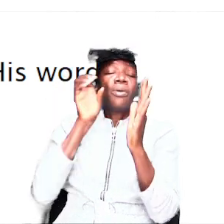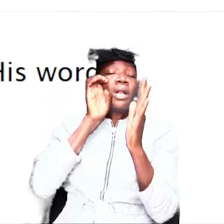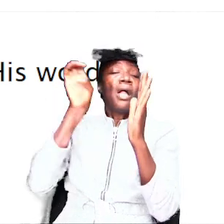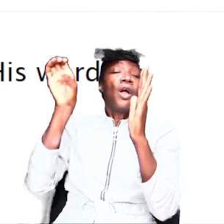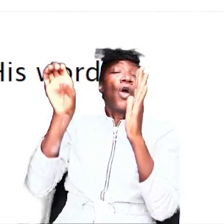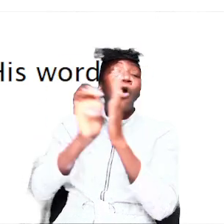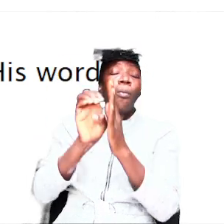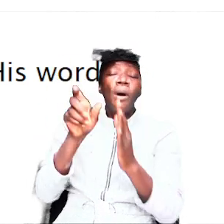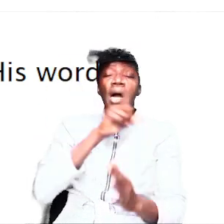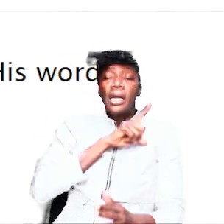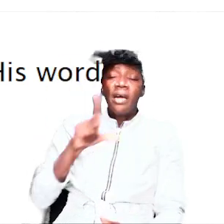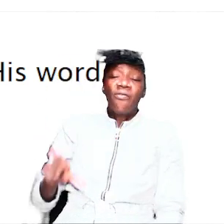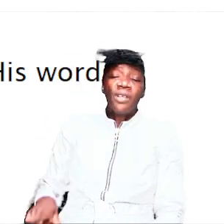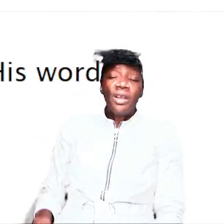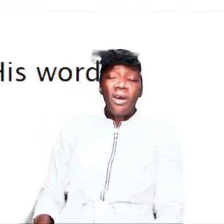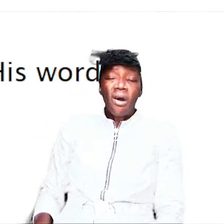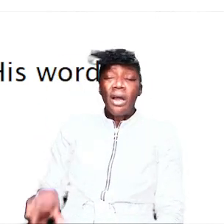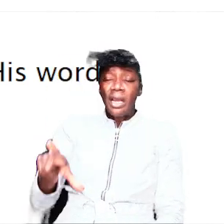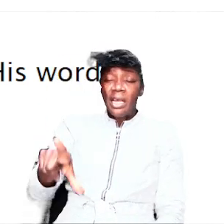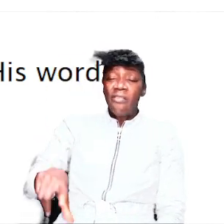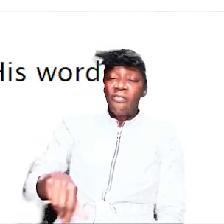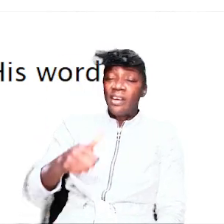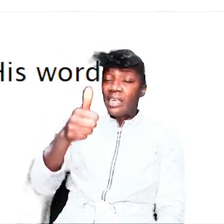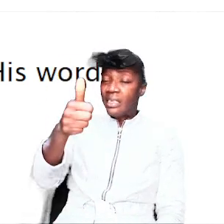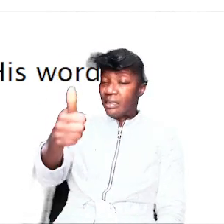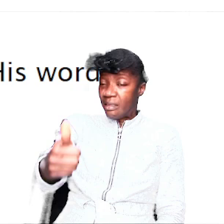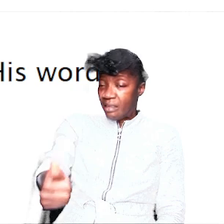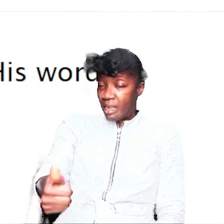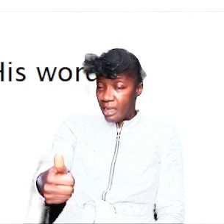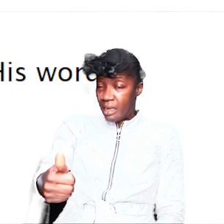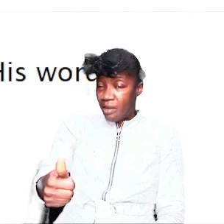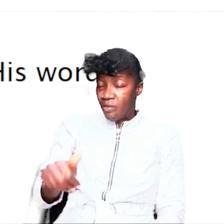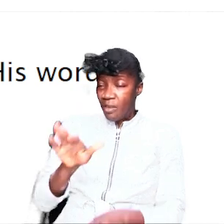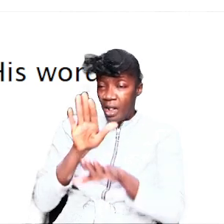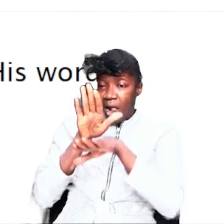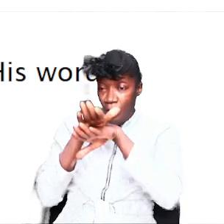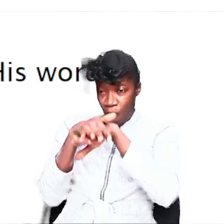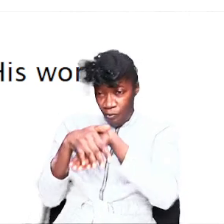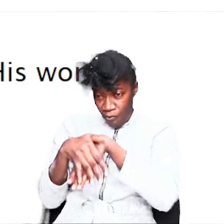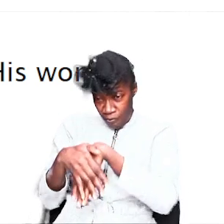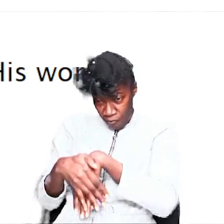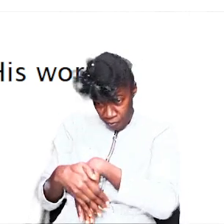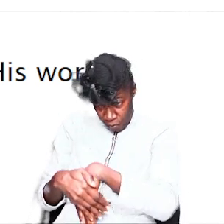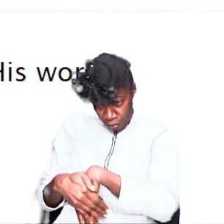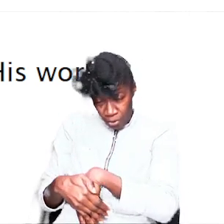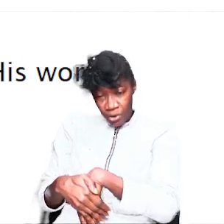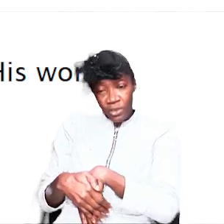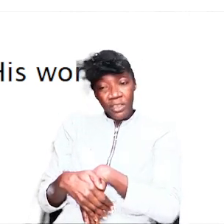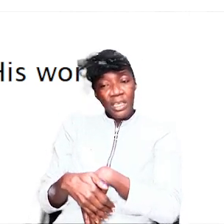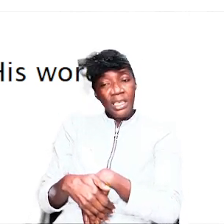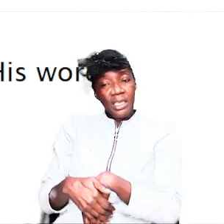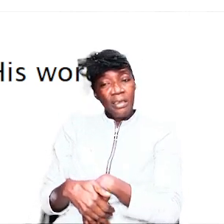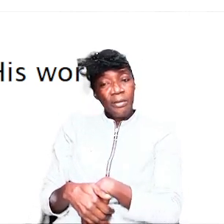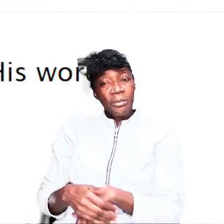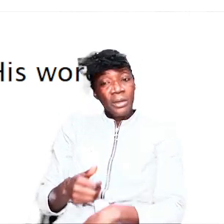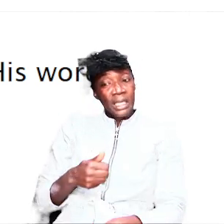Lord. If we find ourselves forcing ourselves to do the